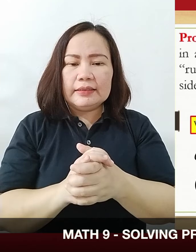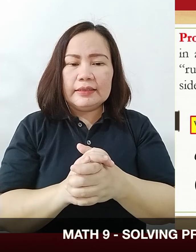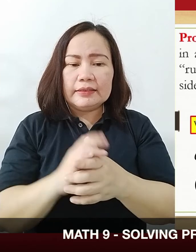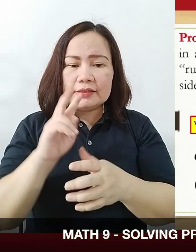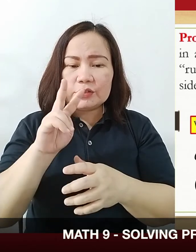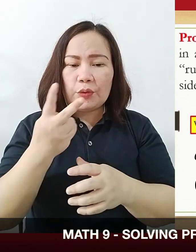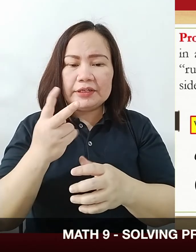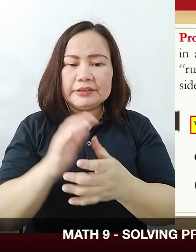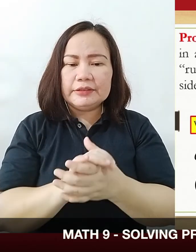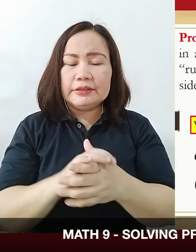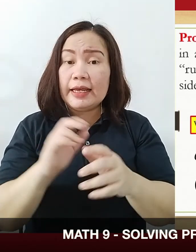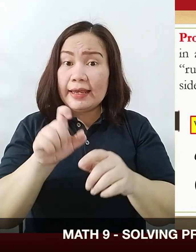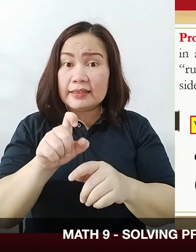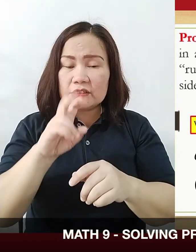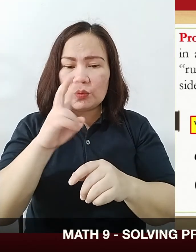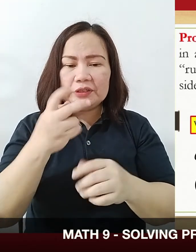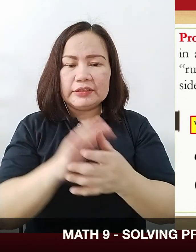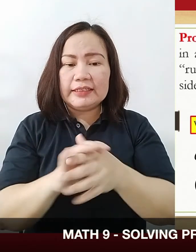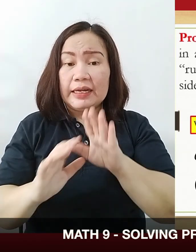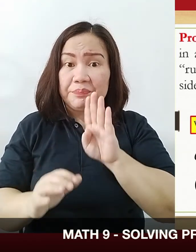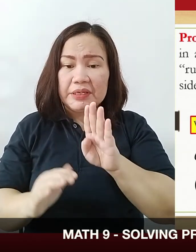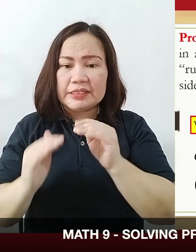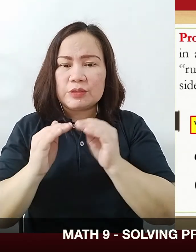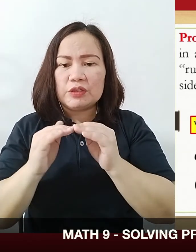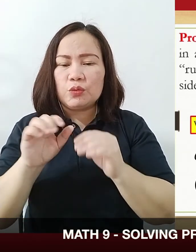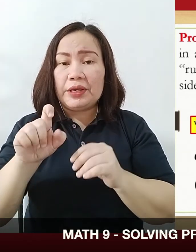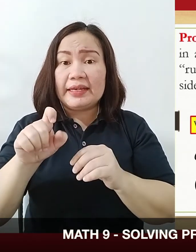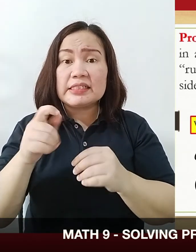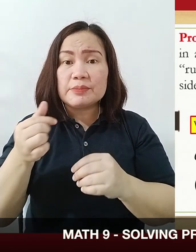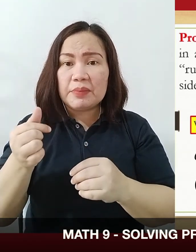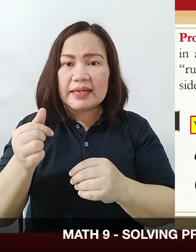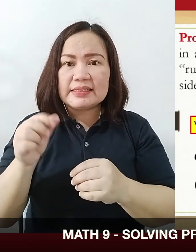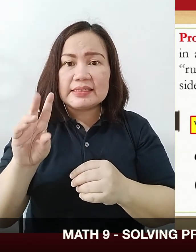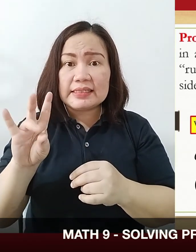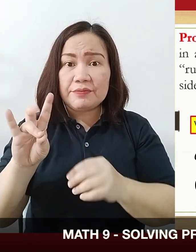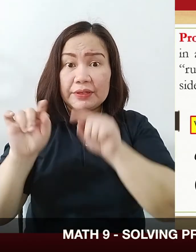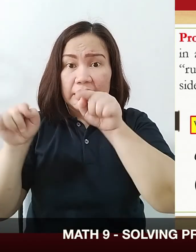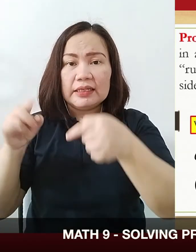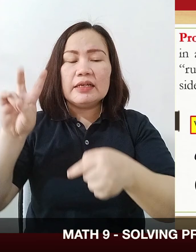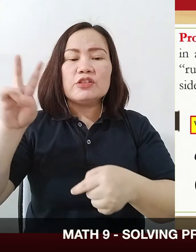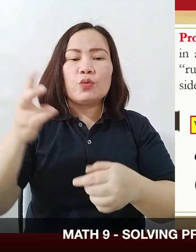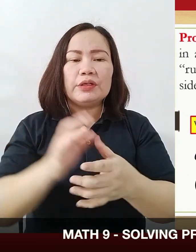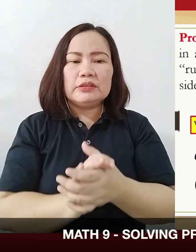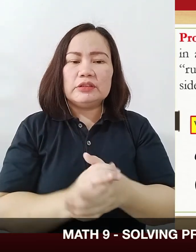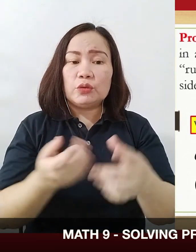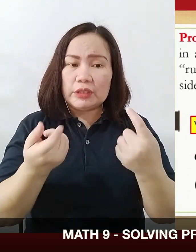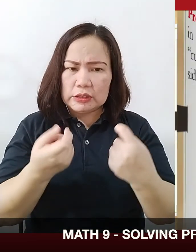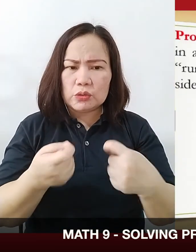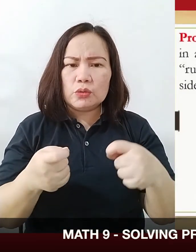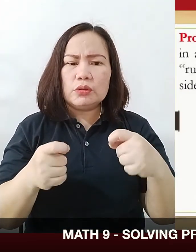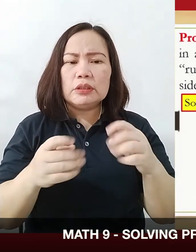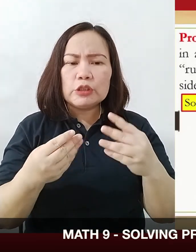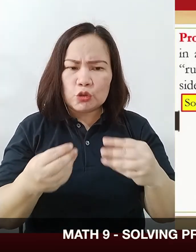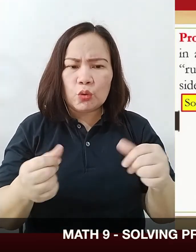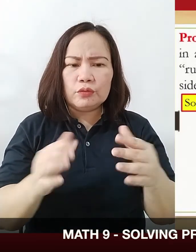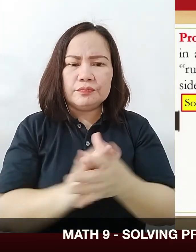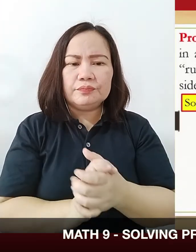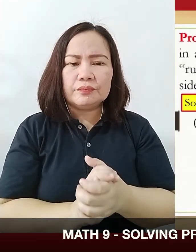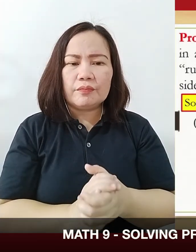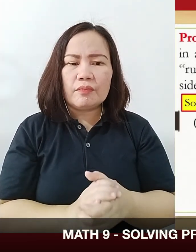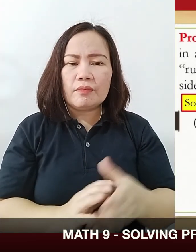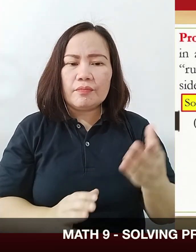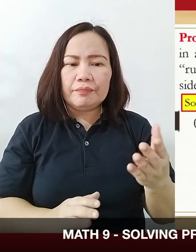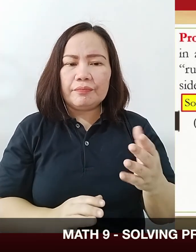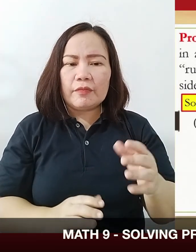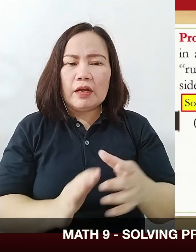is x plus 7, so that is x plus 7 squared. Okay, let us solve. So, we